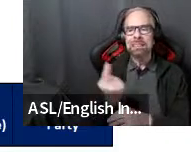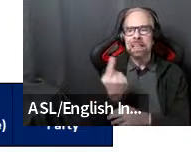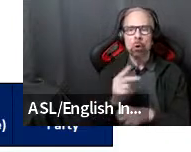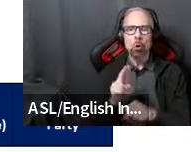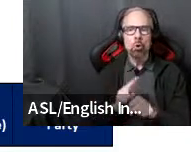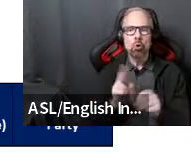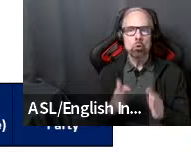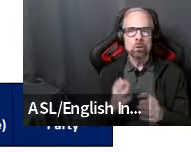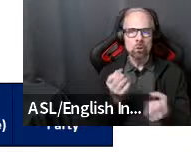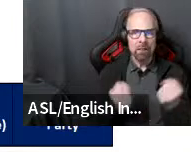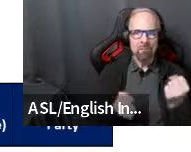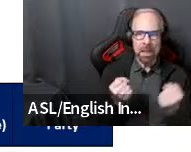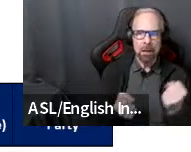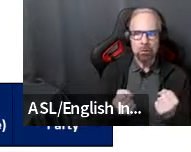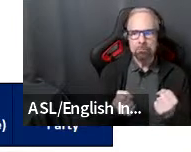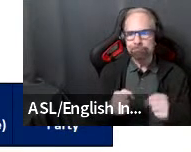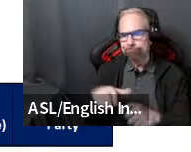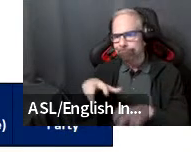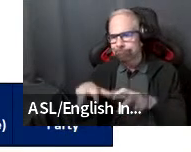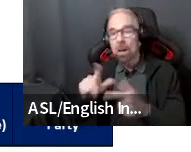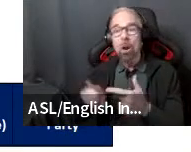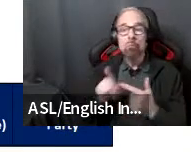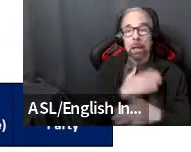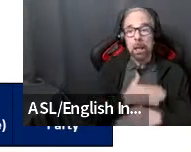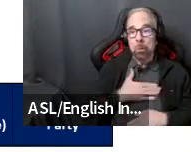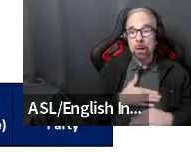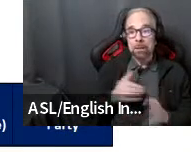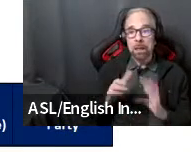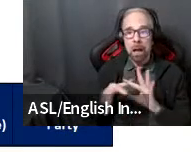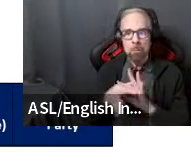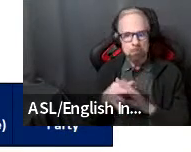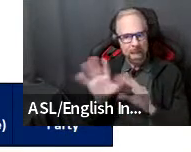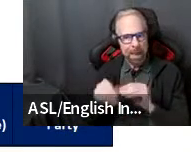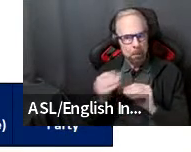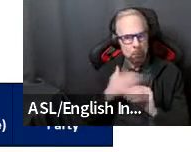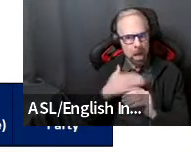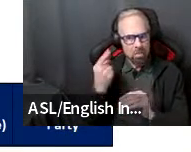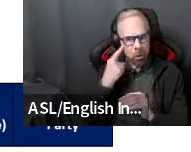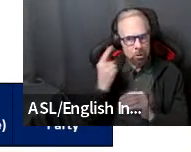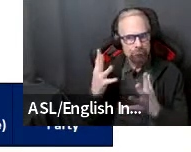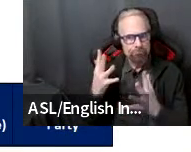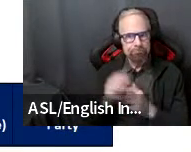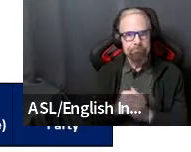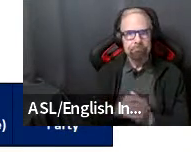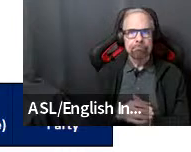So appreciate the comment that was just made and added my thoughts too.